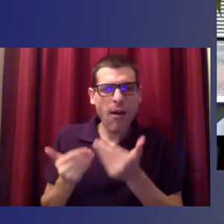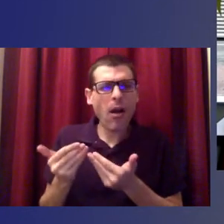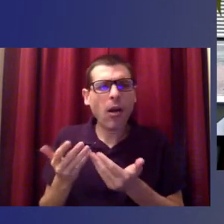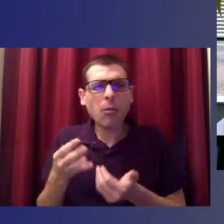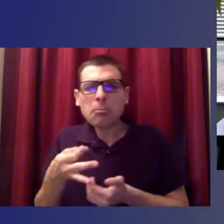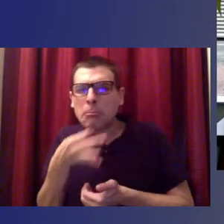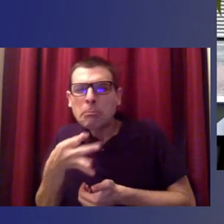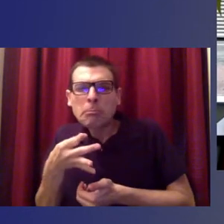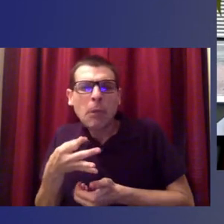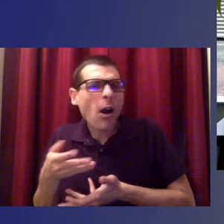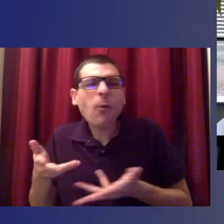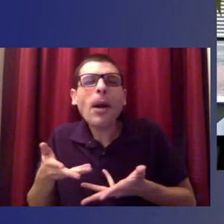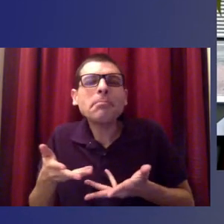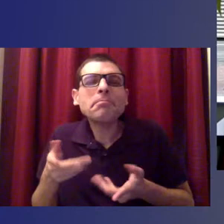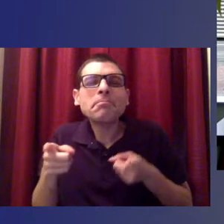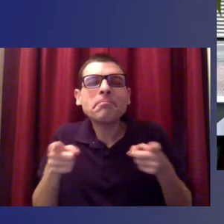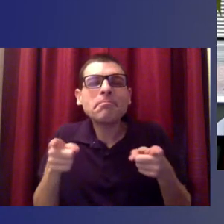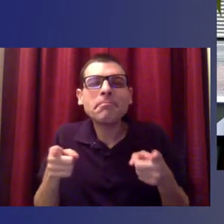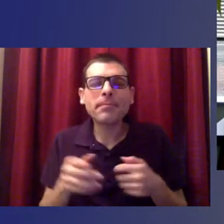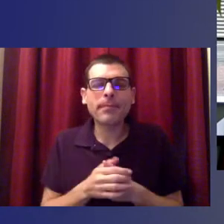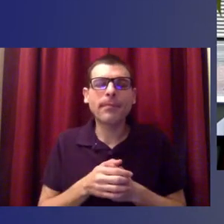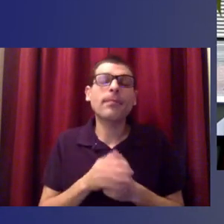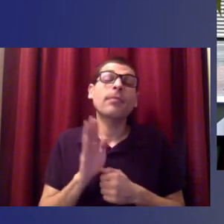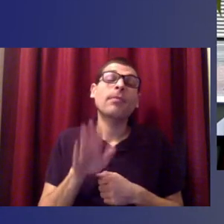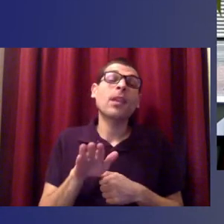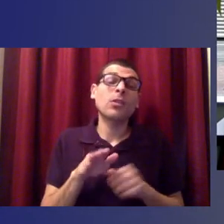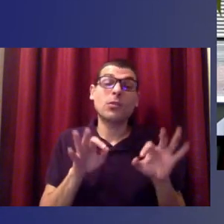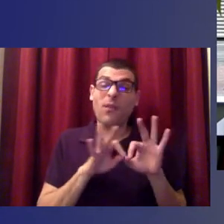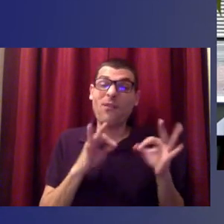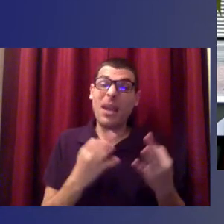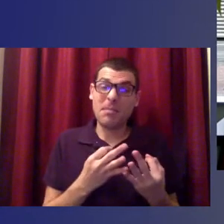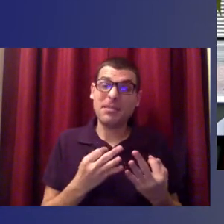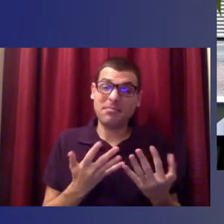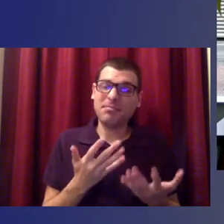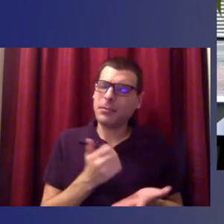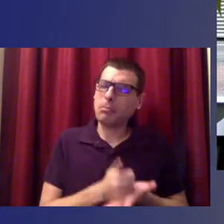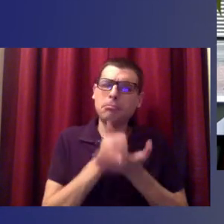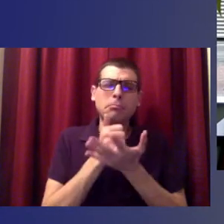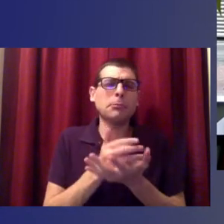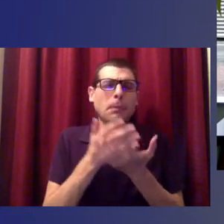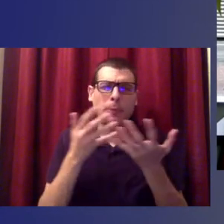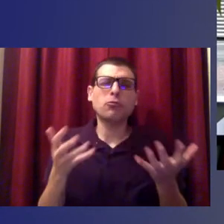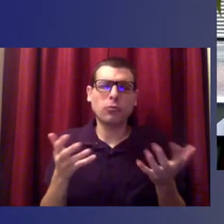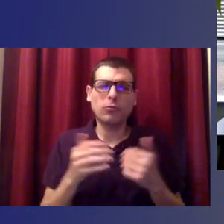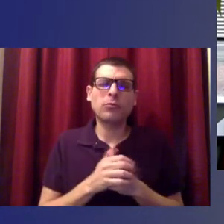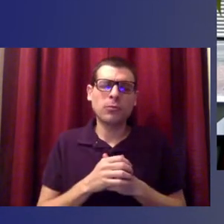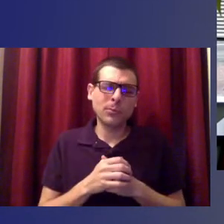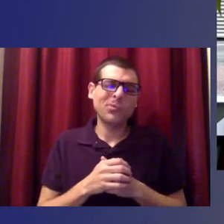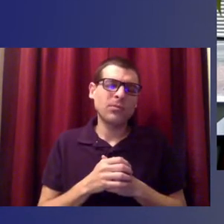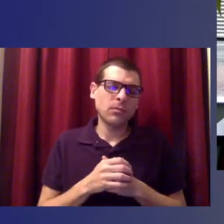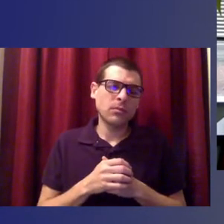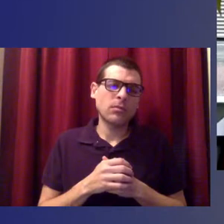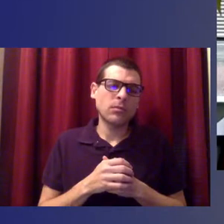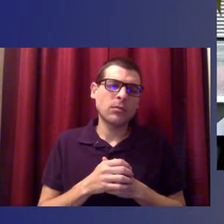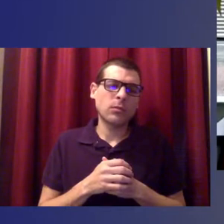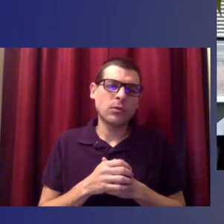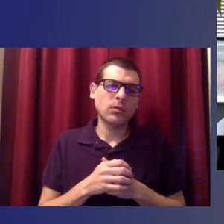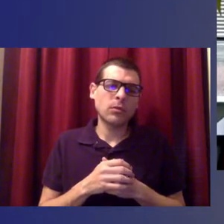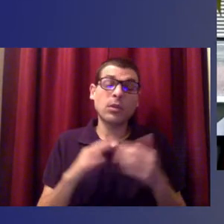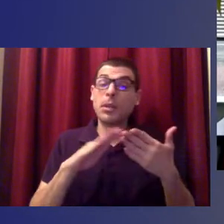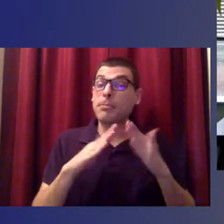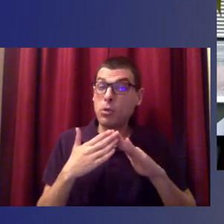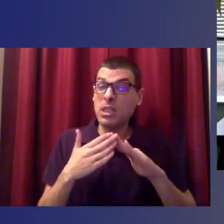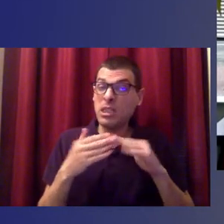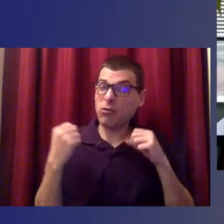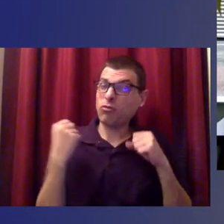I talked about my family just a little bit, but my family has helped get me through. I think the strength of our community, when